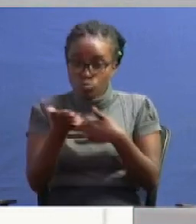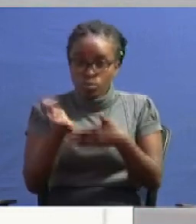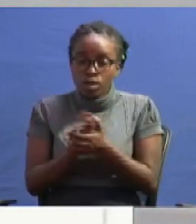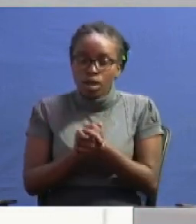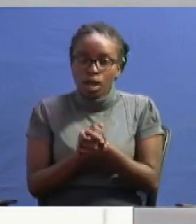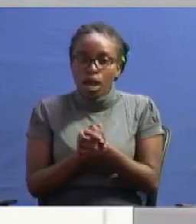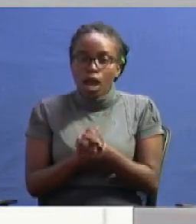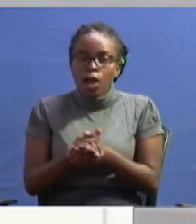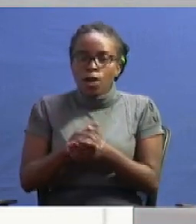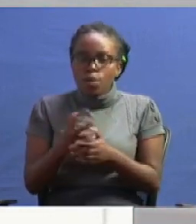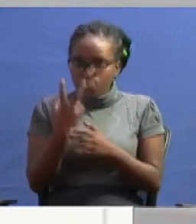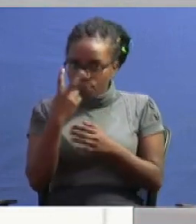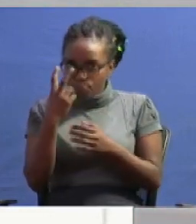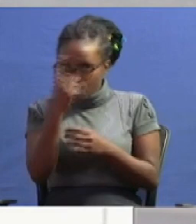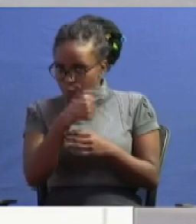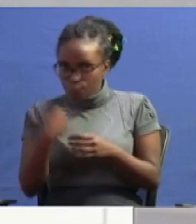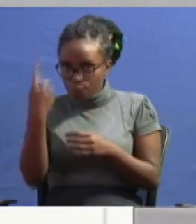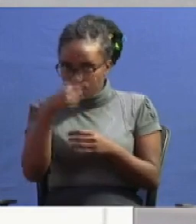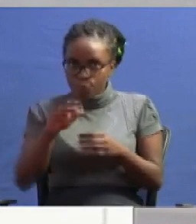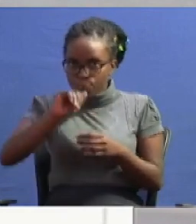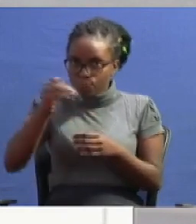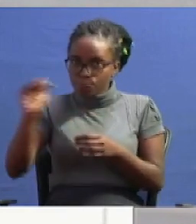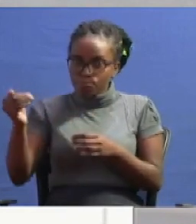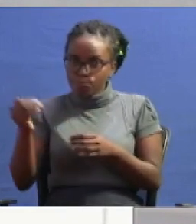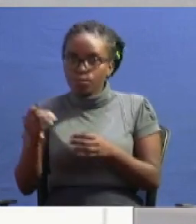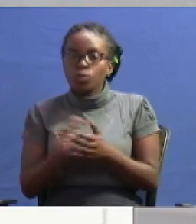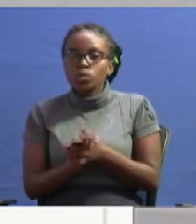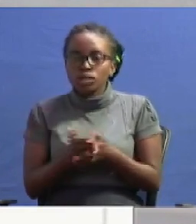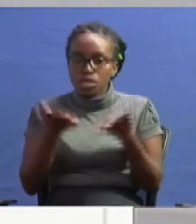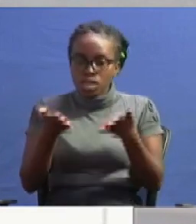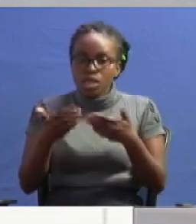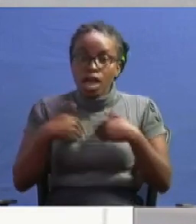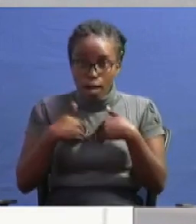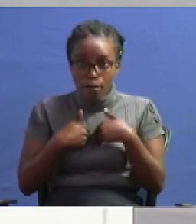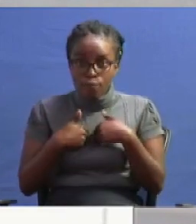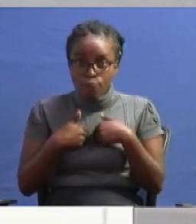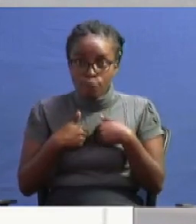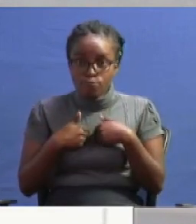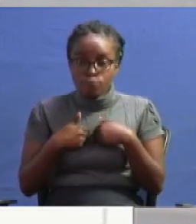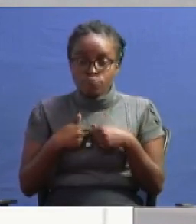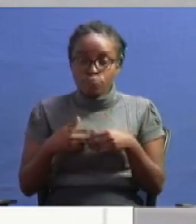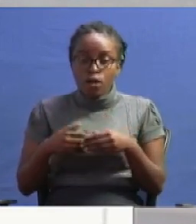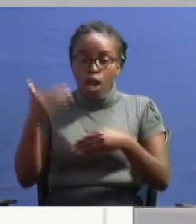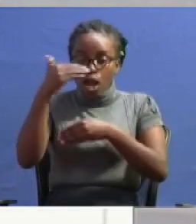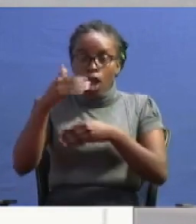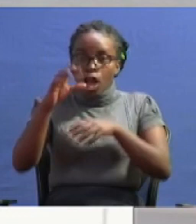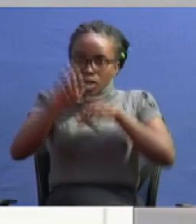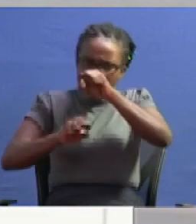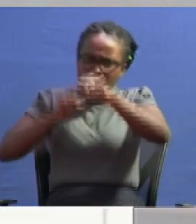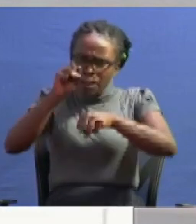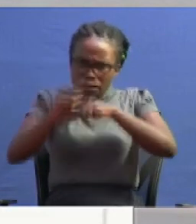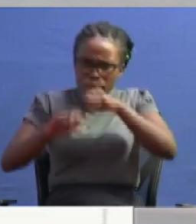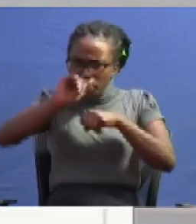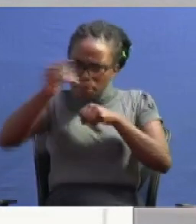to face the mountain, or maybe he's facing the mountain as we speak. Well, climbing this mountain, just how difficult is